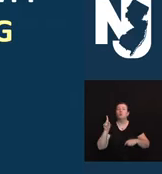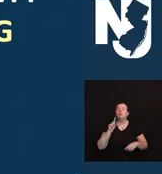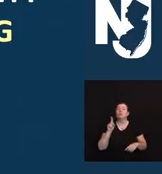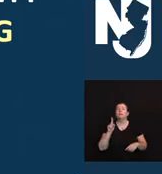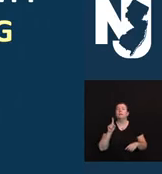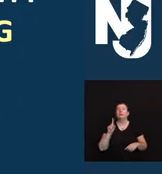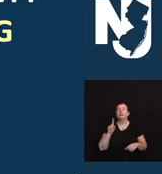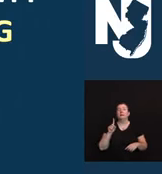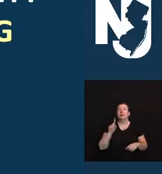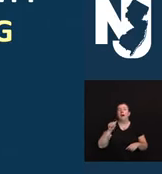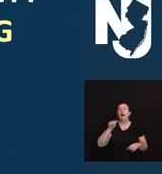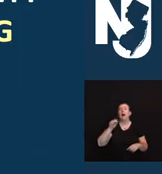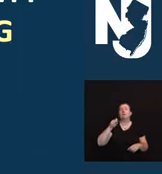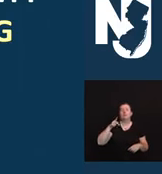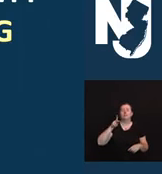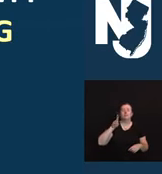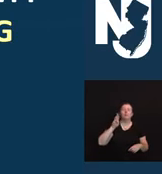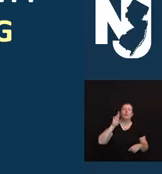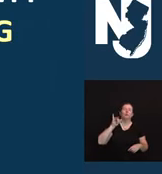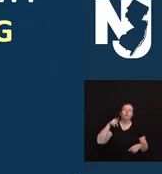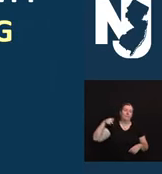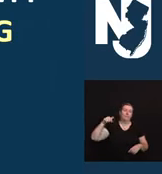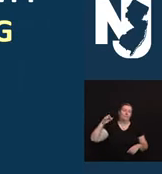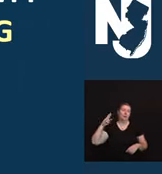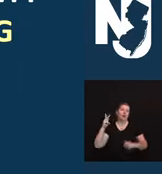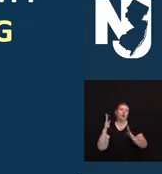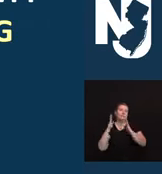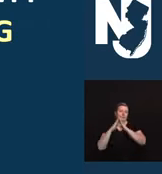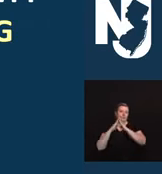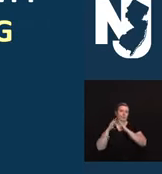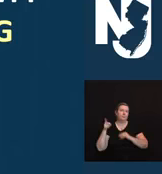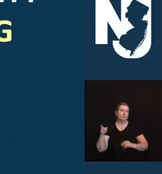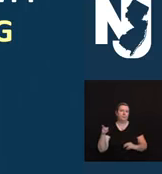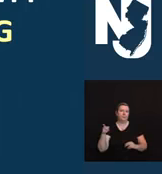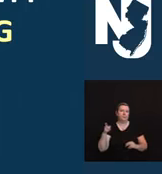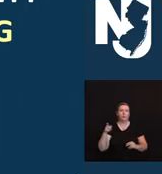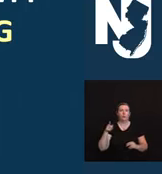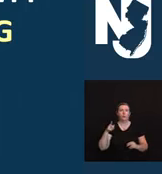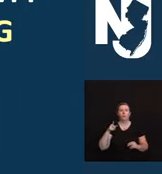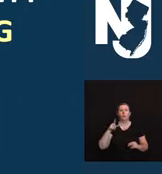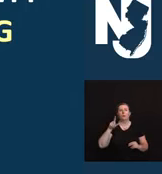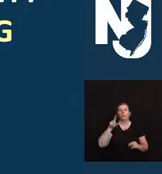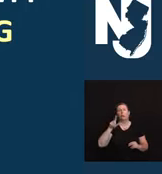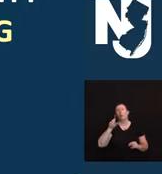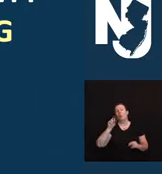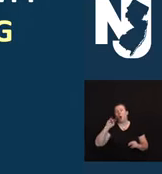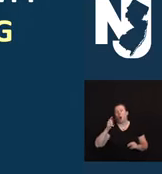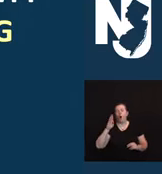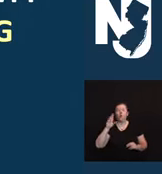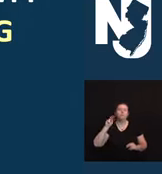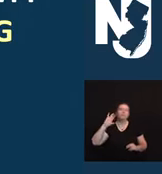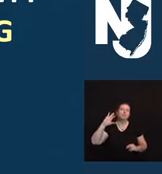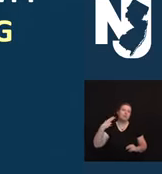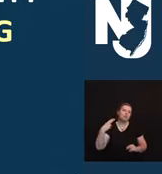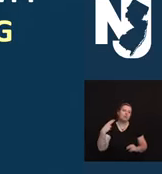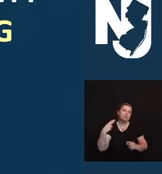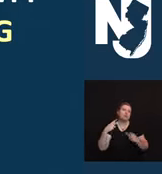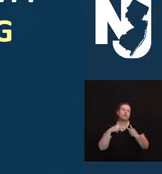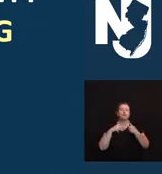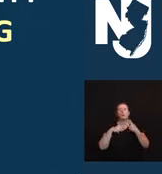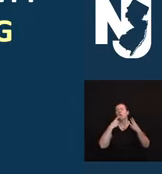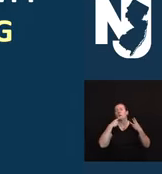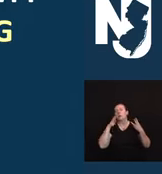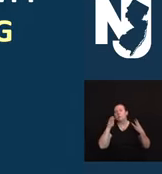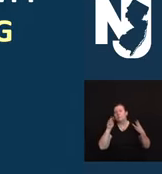Borough, Keensburg, Neptune, Long Branch, and right across the river from me, Red Bank. Anyone can simply walk up and get